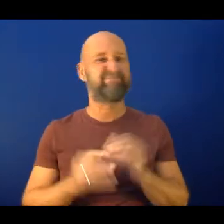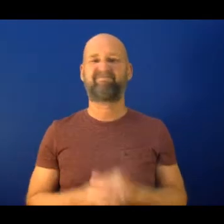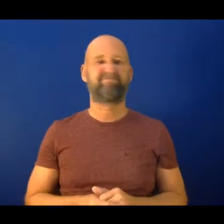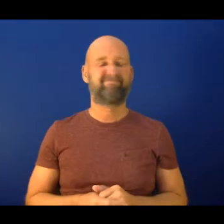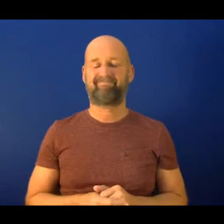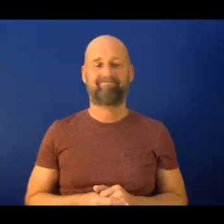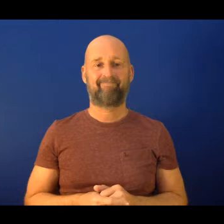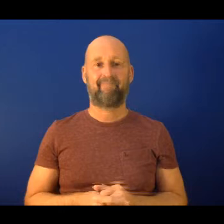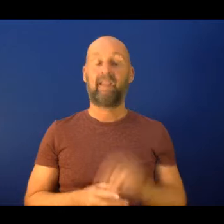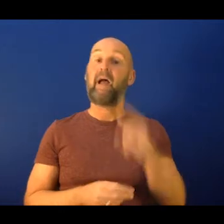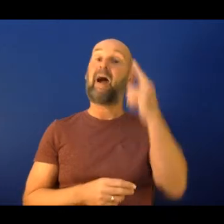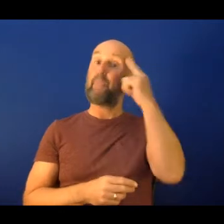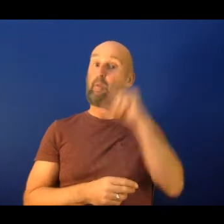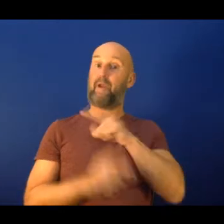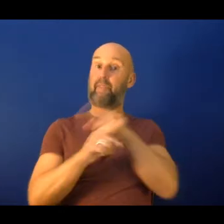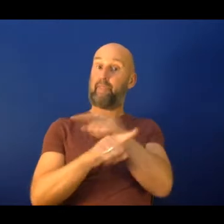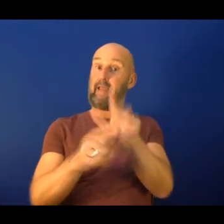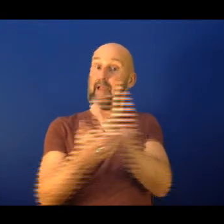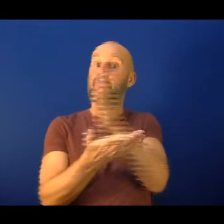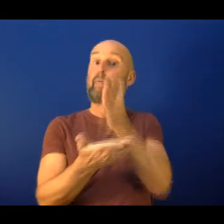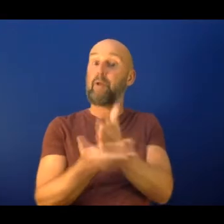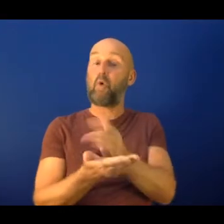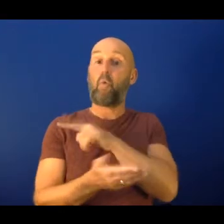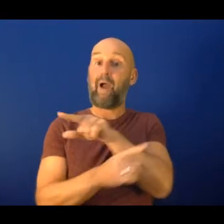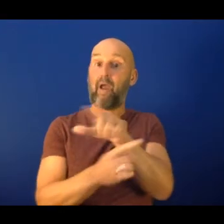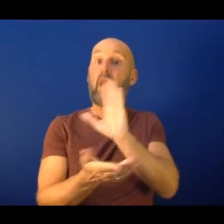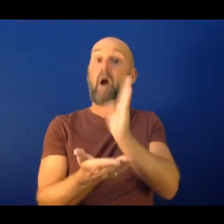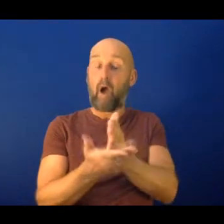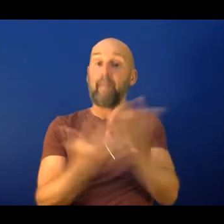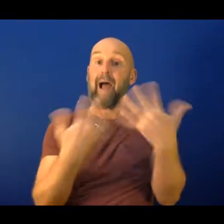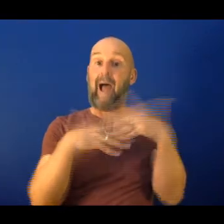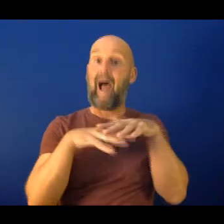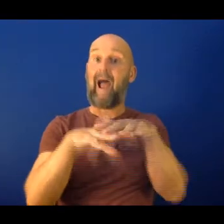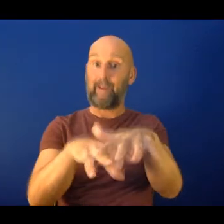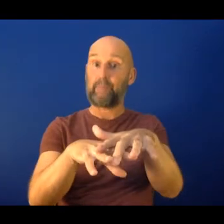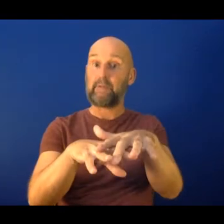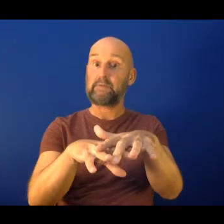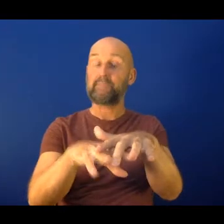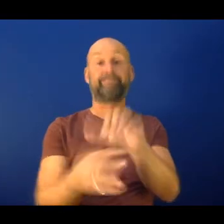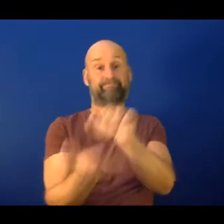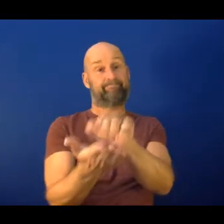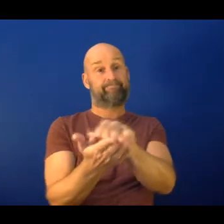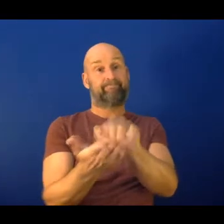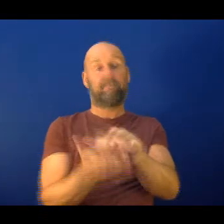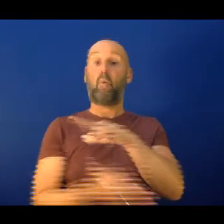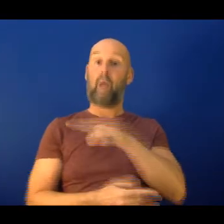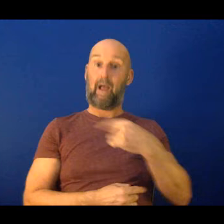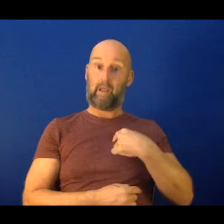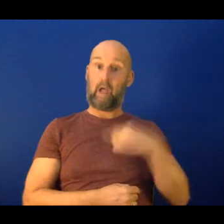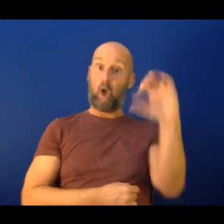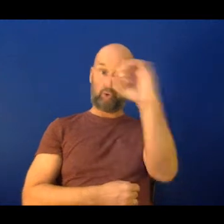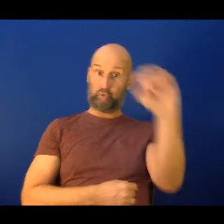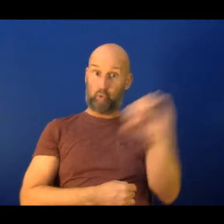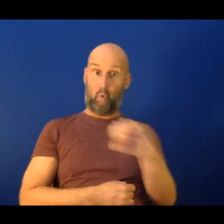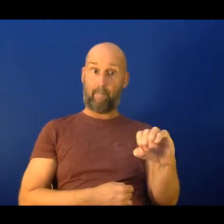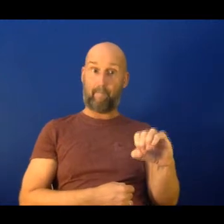work. I think the thing is they just have to make sure that it is actually hybrid, you know. Yeah. If I'm on Zoom, it's